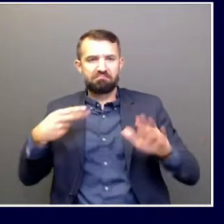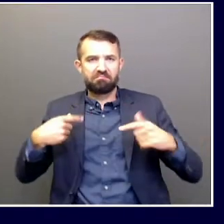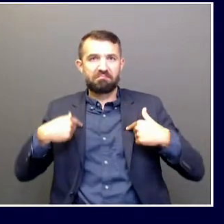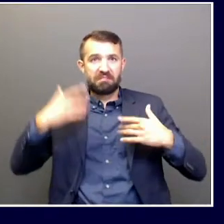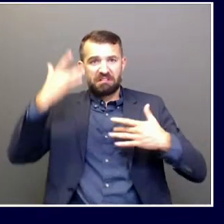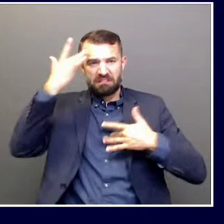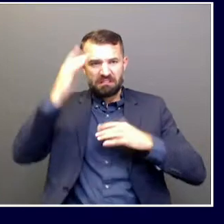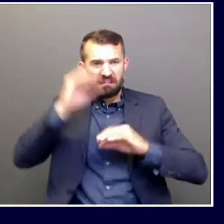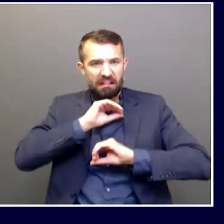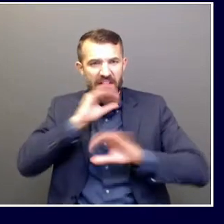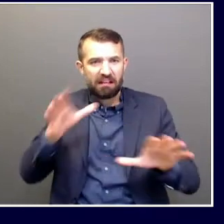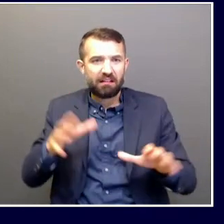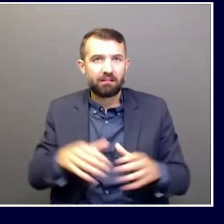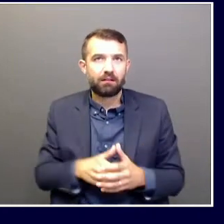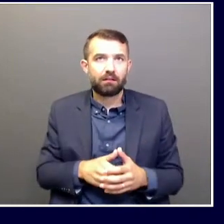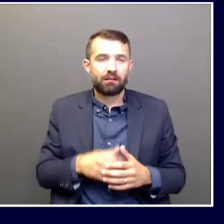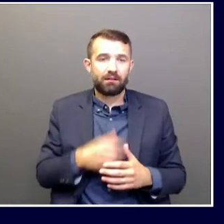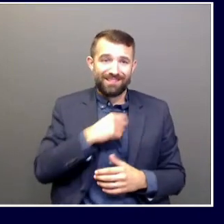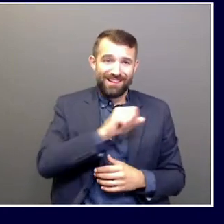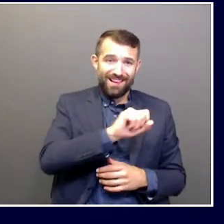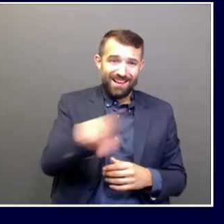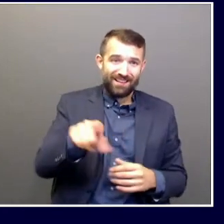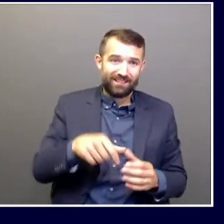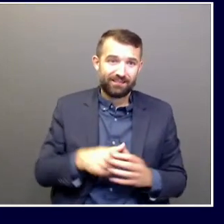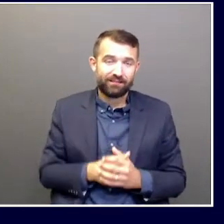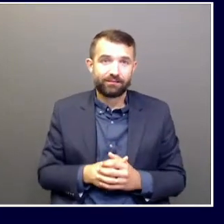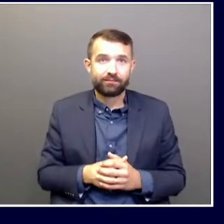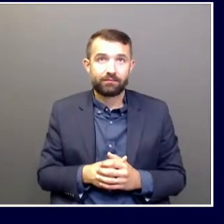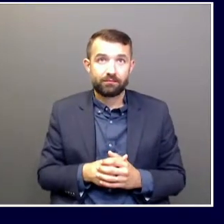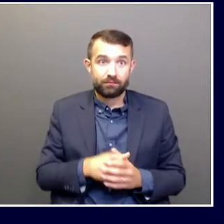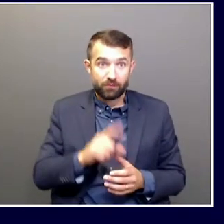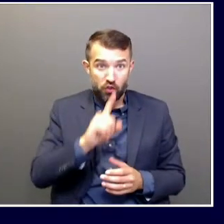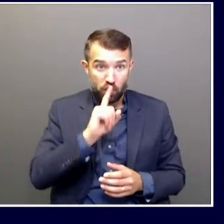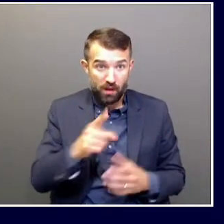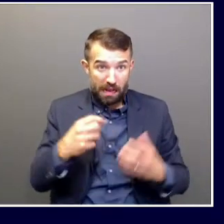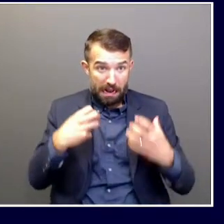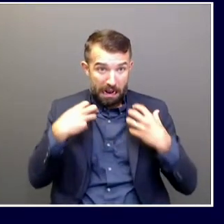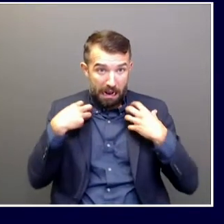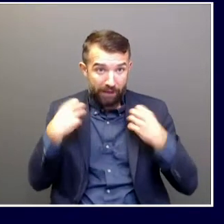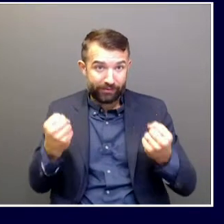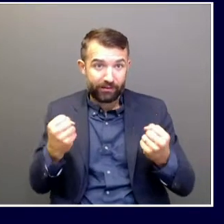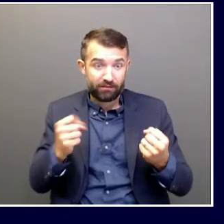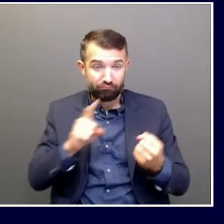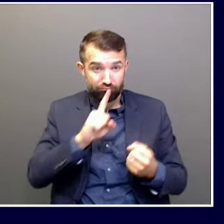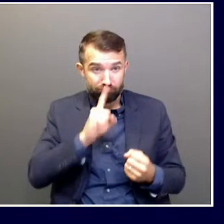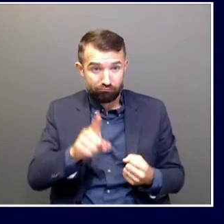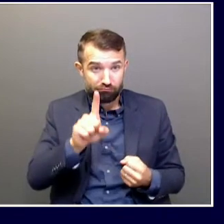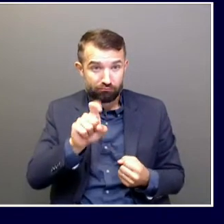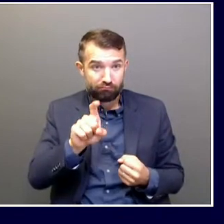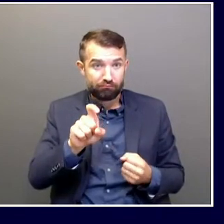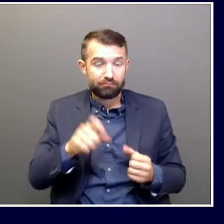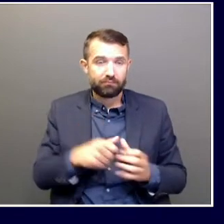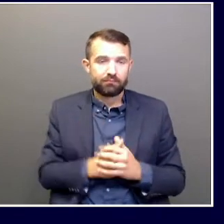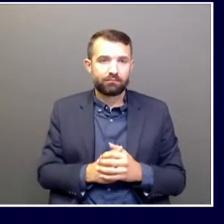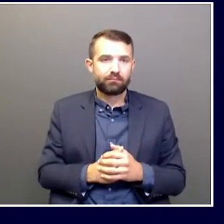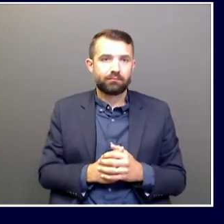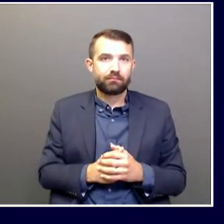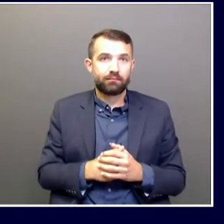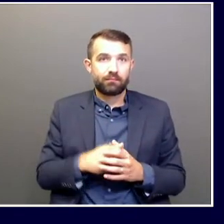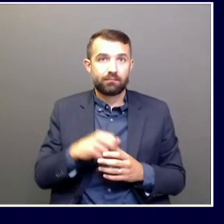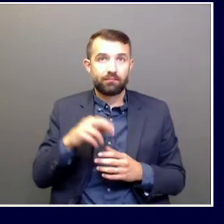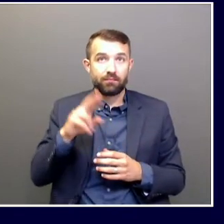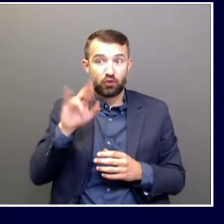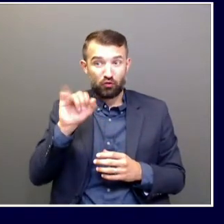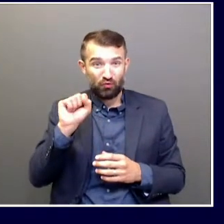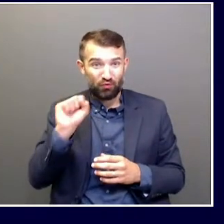folks is, are you healthy? When we think about folks who are at higher risk for COVID-19, there's a lot of health conditions